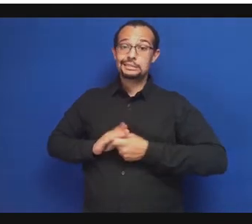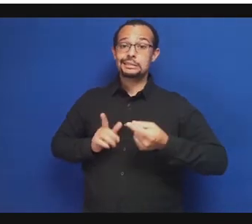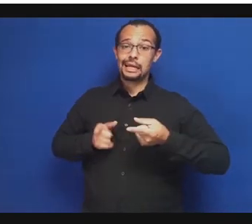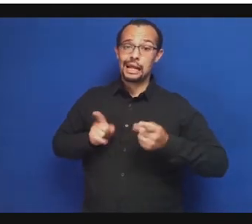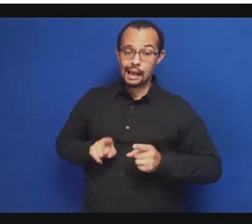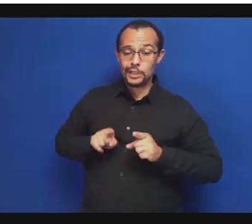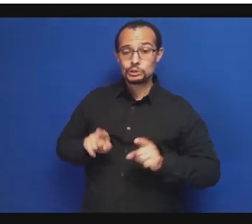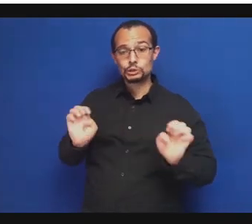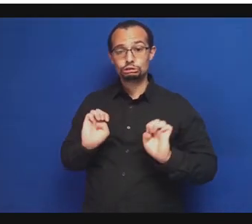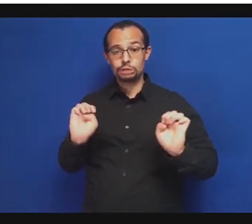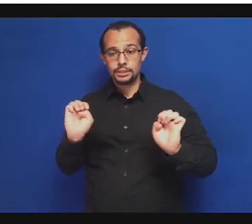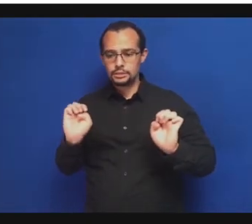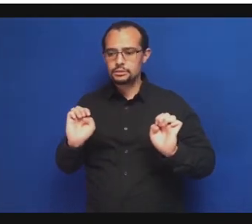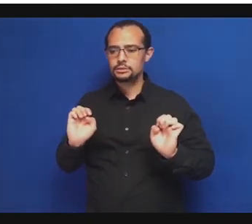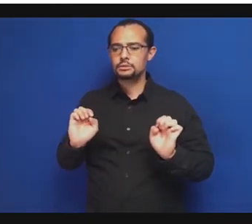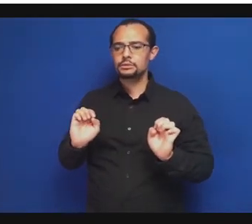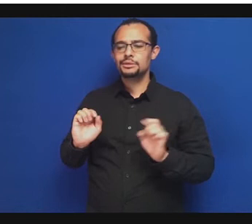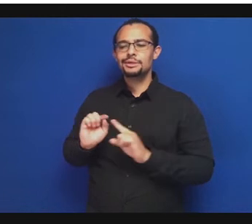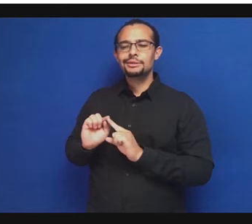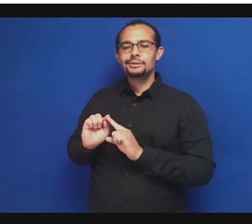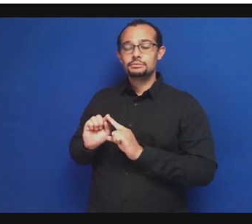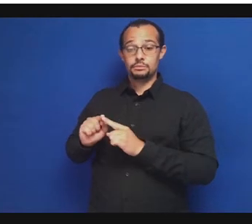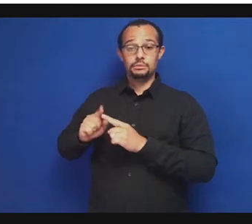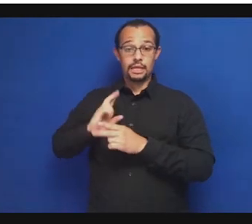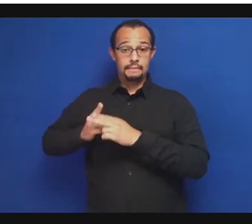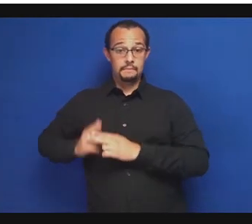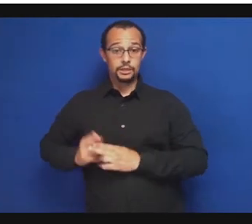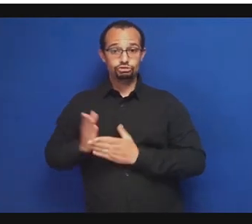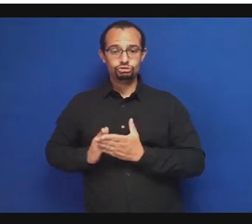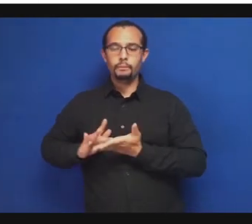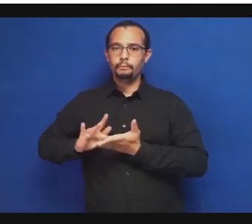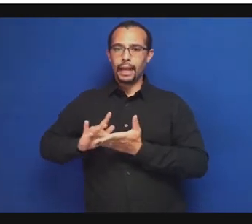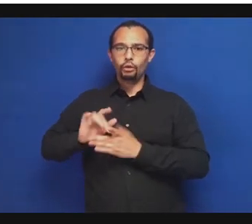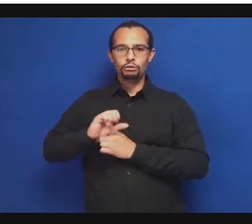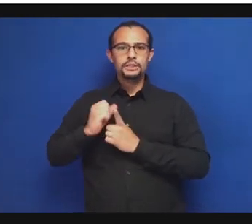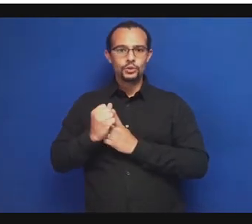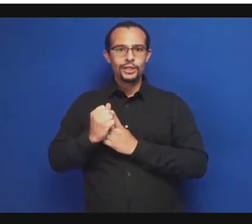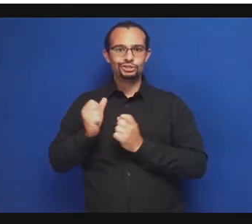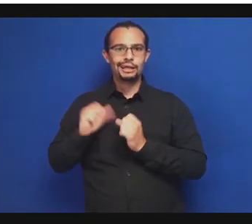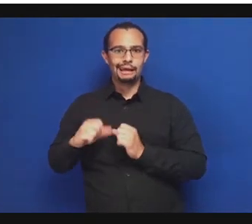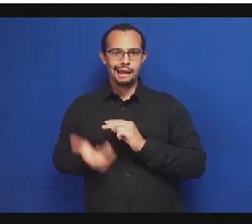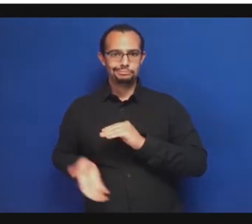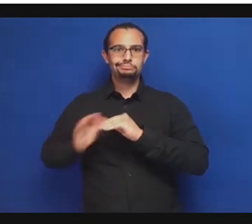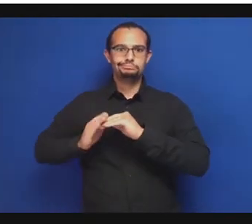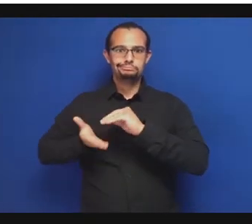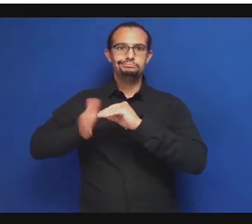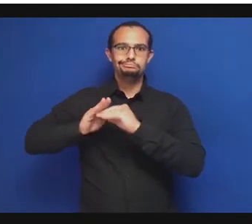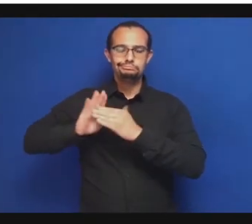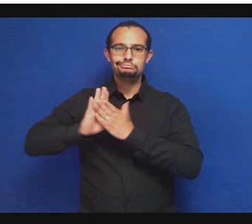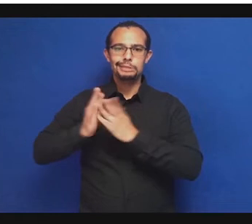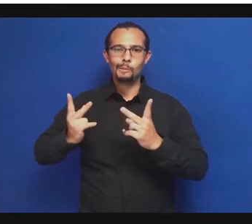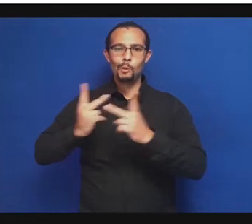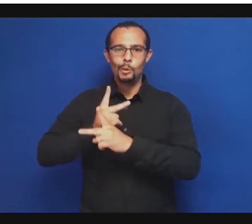we talked about, people who are helping with the response, our frontline workers, even those folks